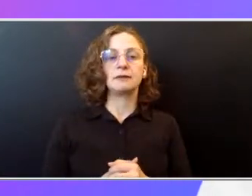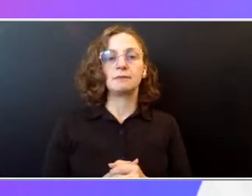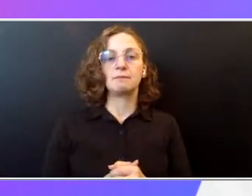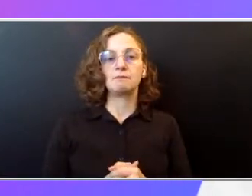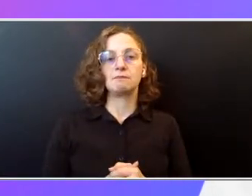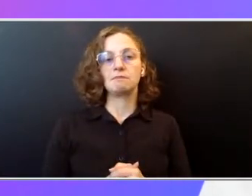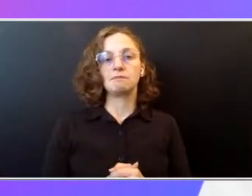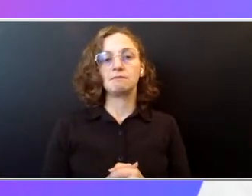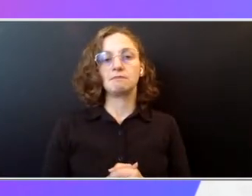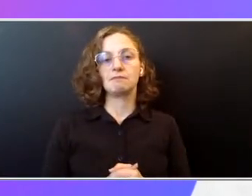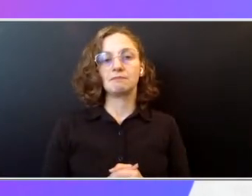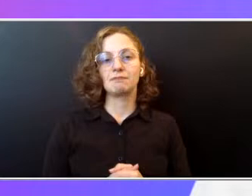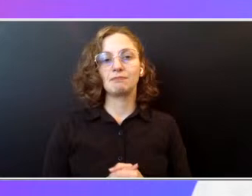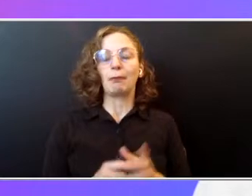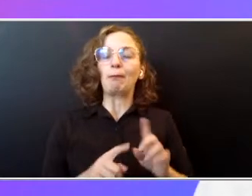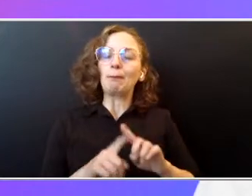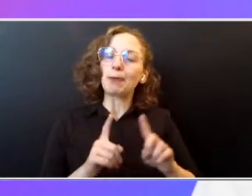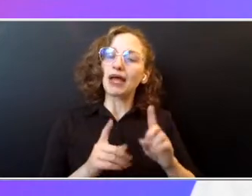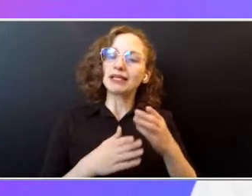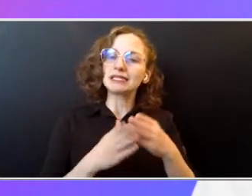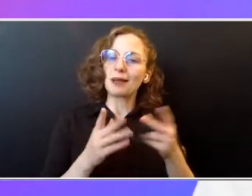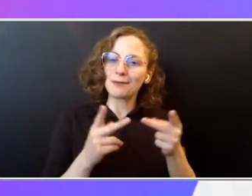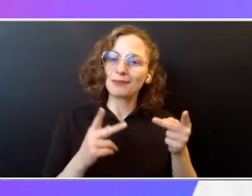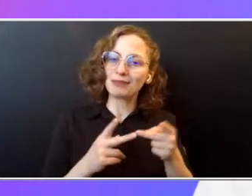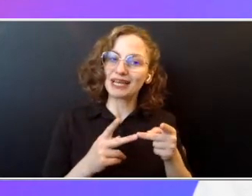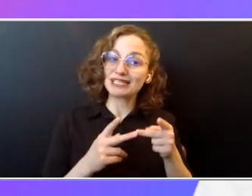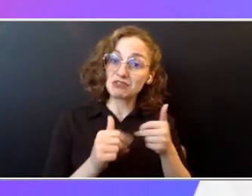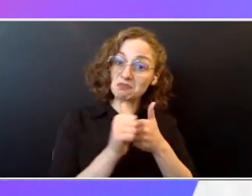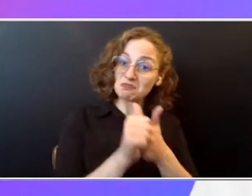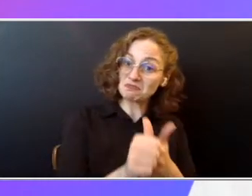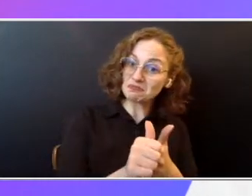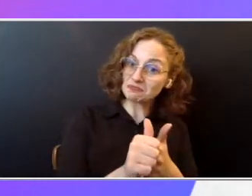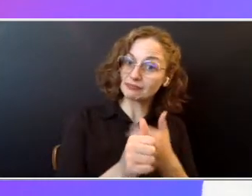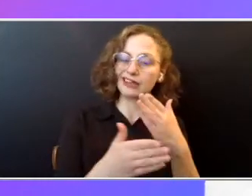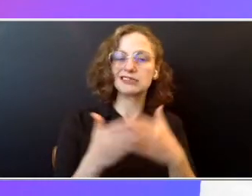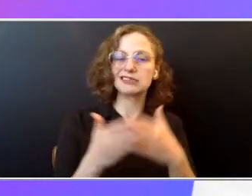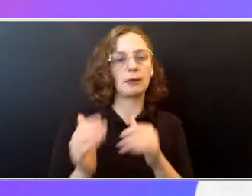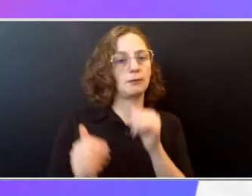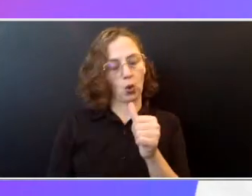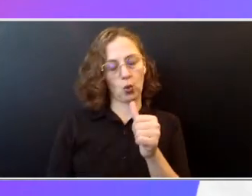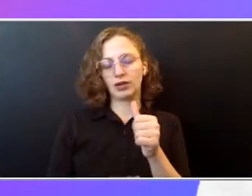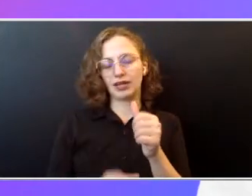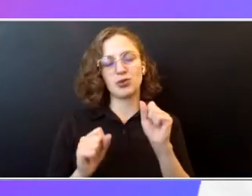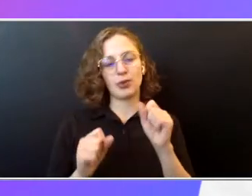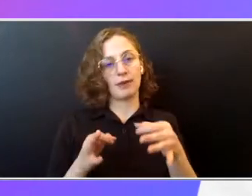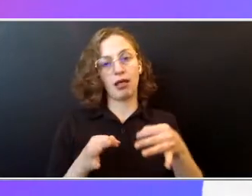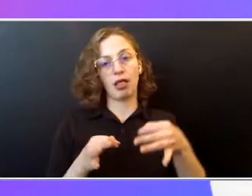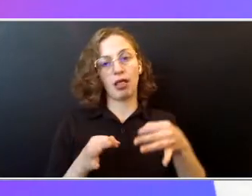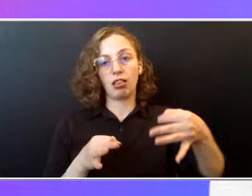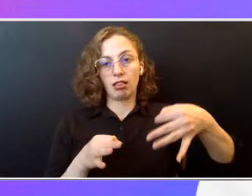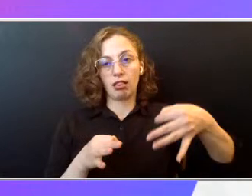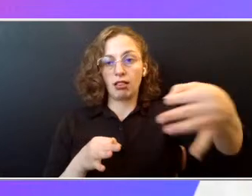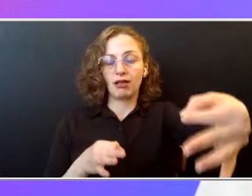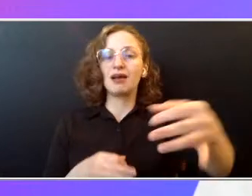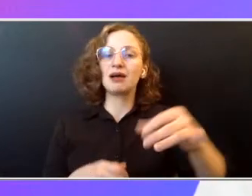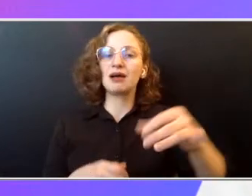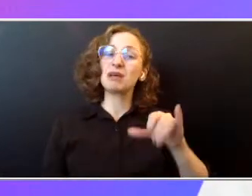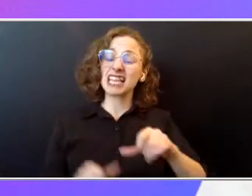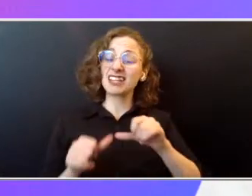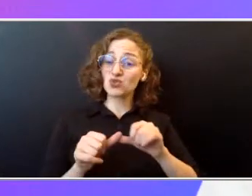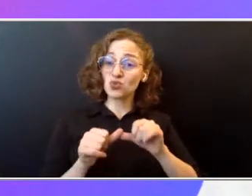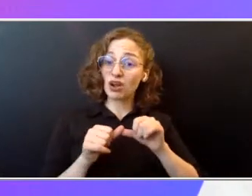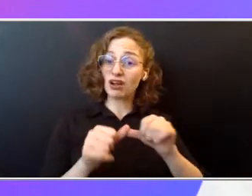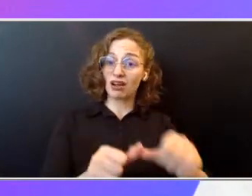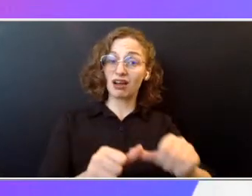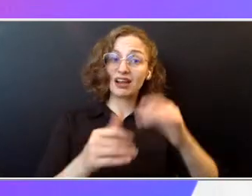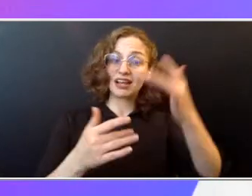practiced in some places, and therefore it's delayed to longer and longer. But this is a chronic disease. It takes decades for this